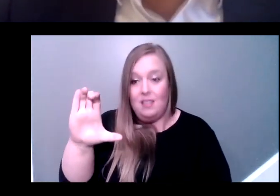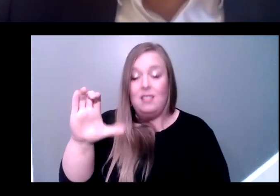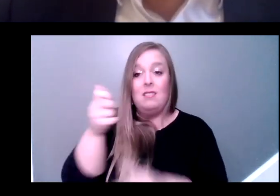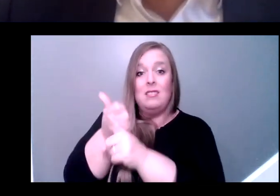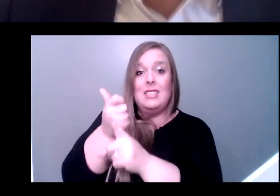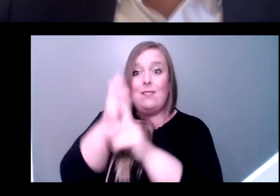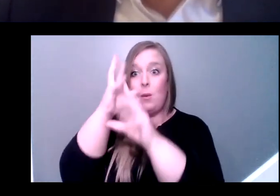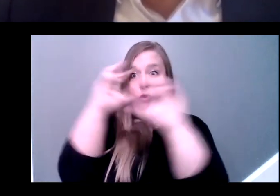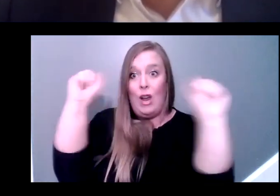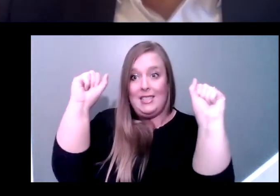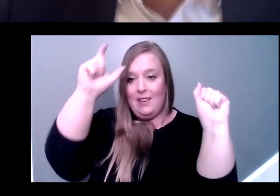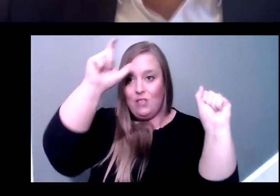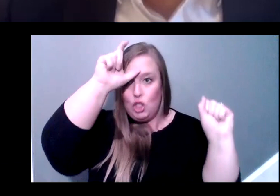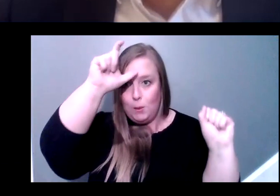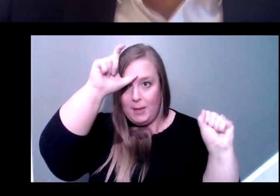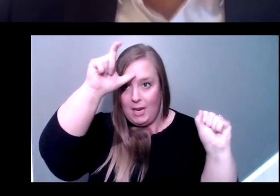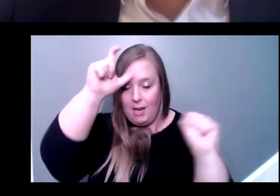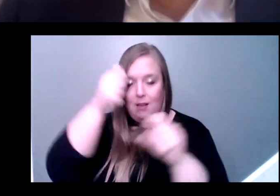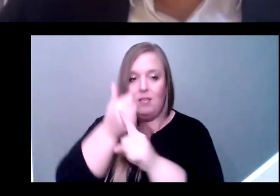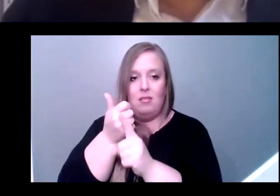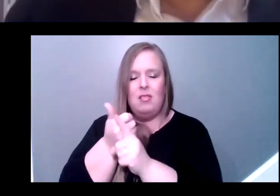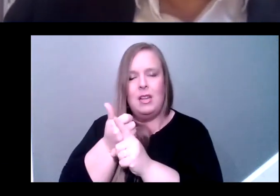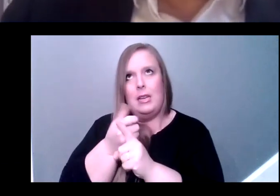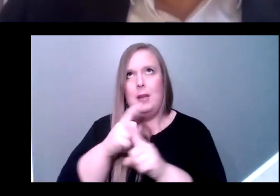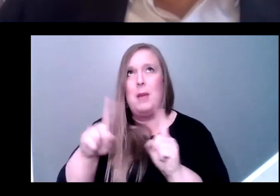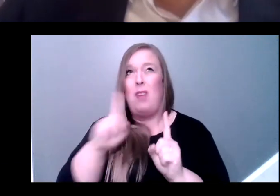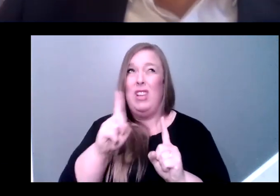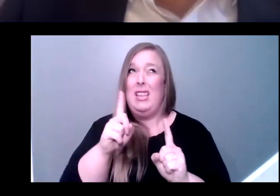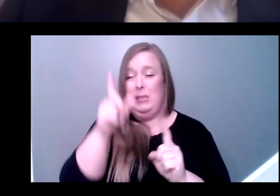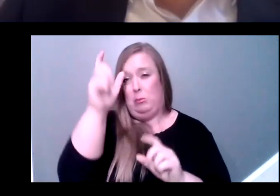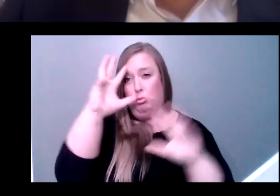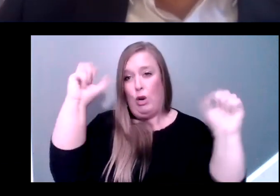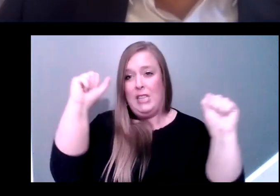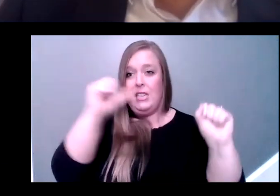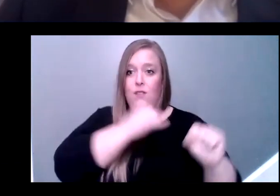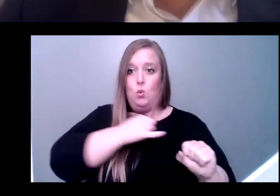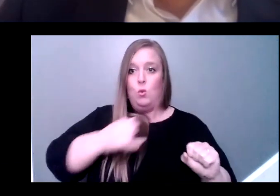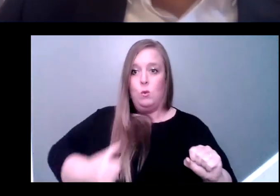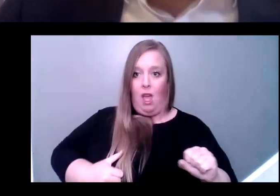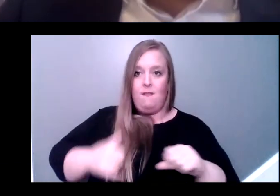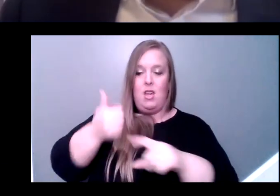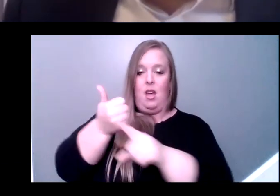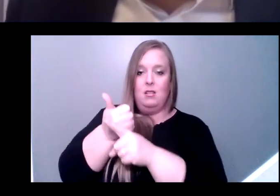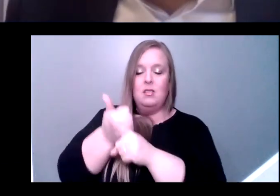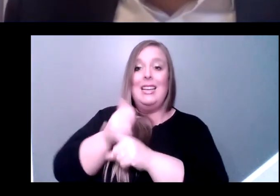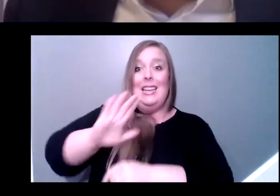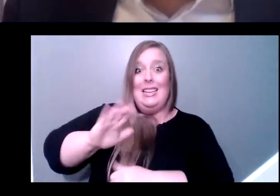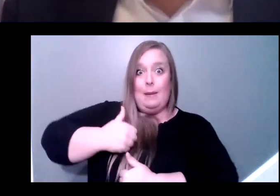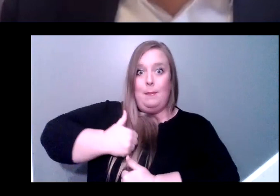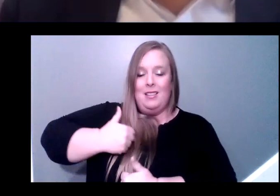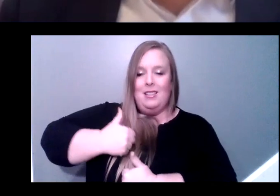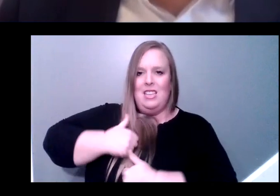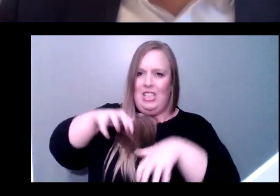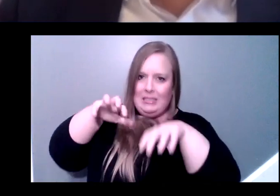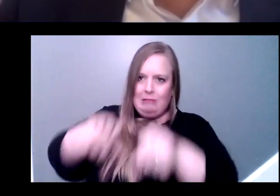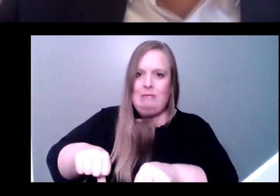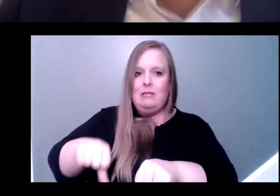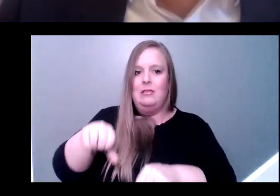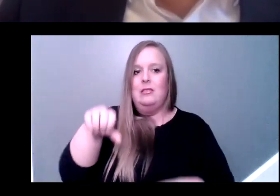world and our country. In 1991, there was a referendum for